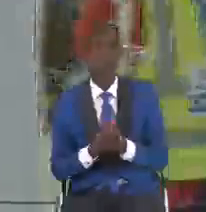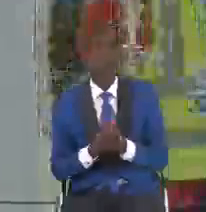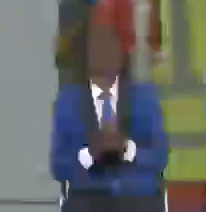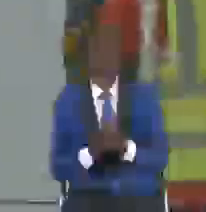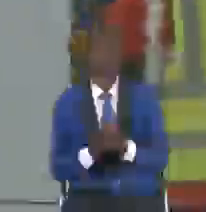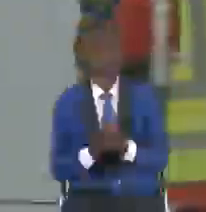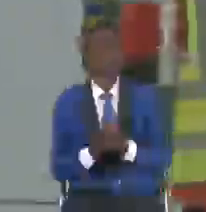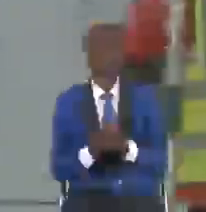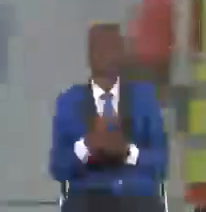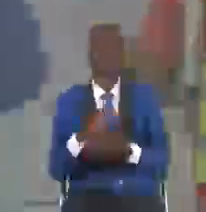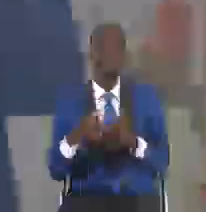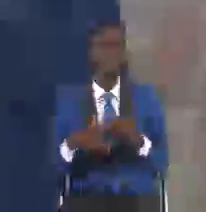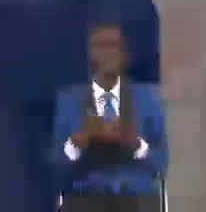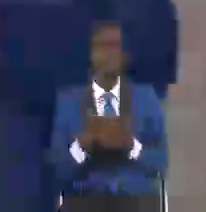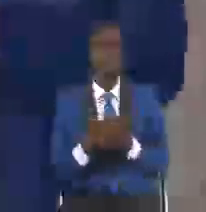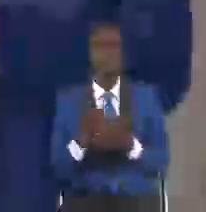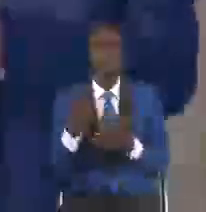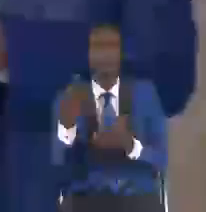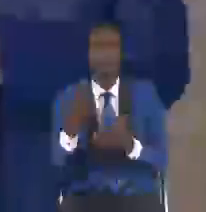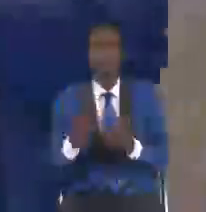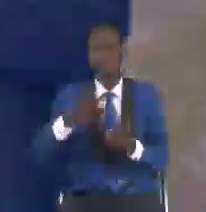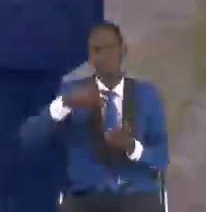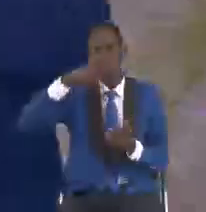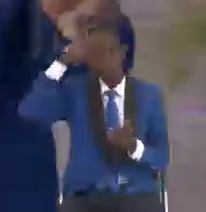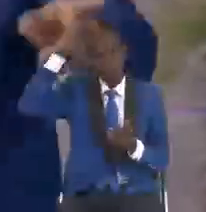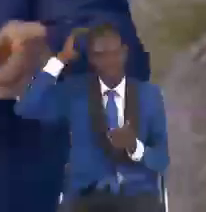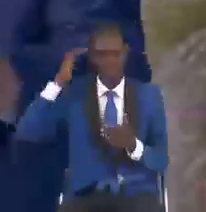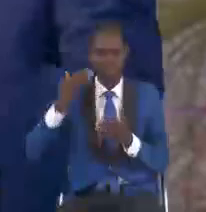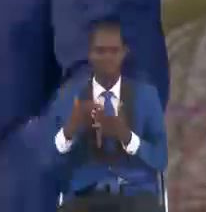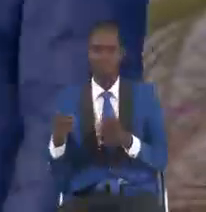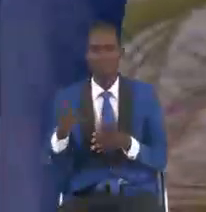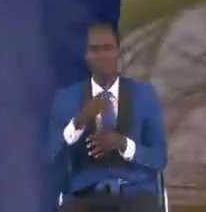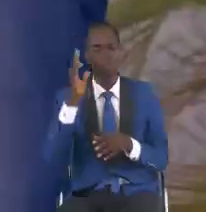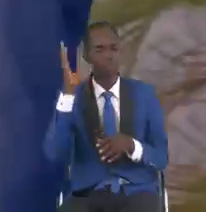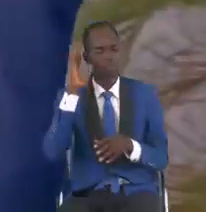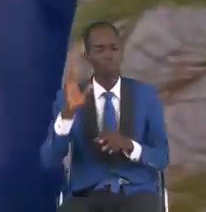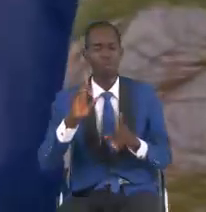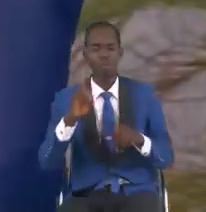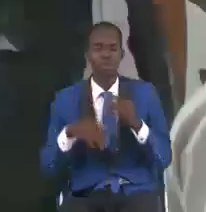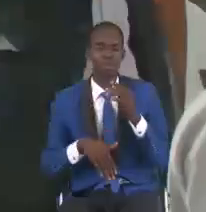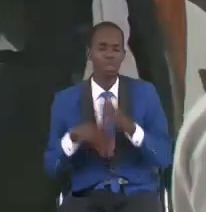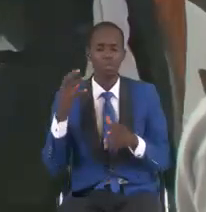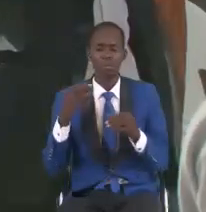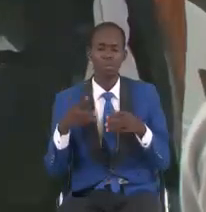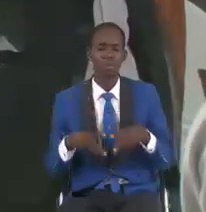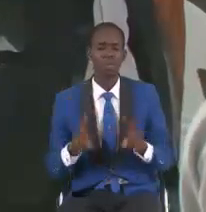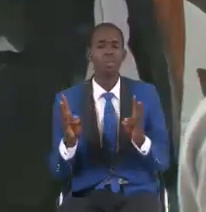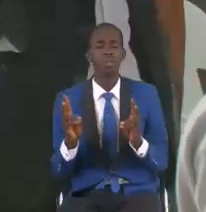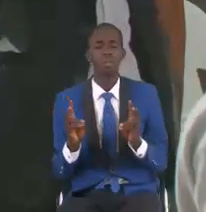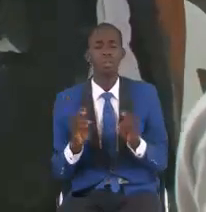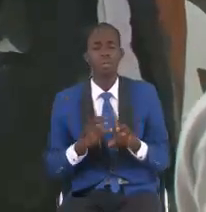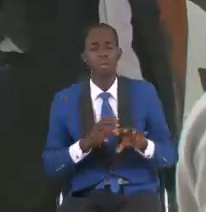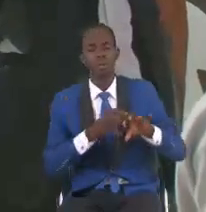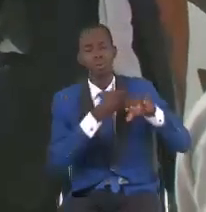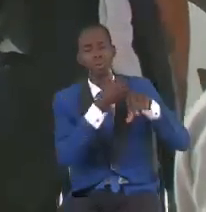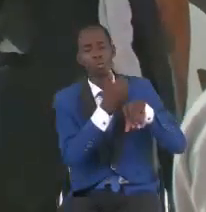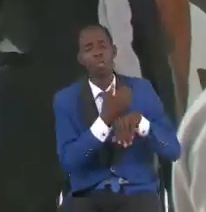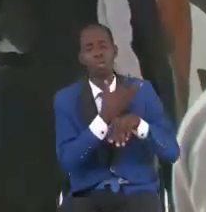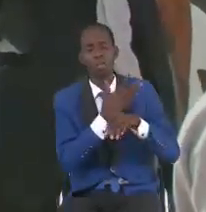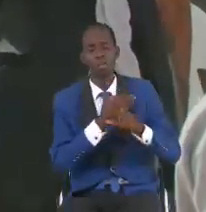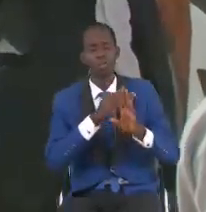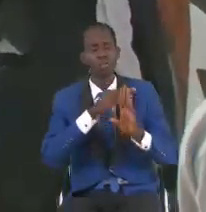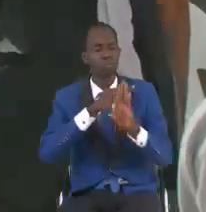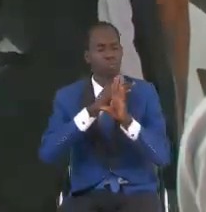All the lions before them will vanish out of the way. Mountains and stumbling blocks